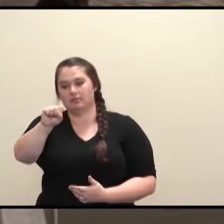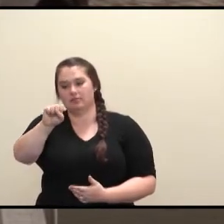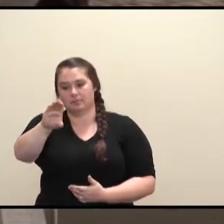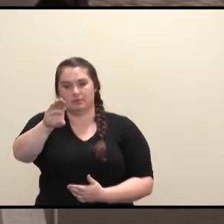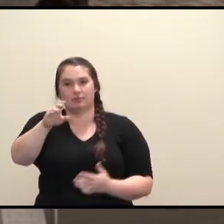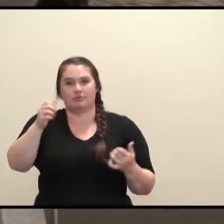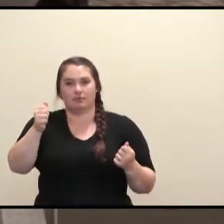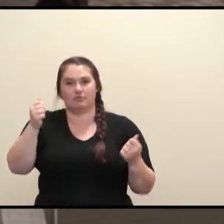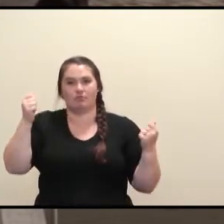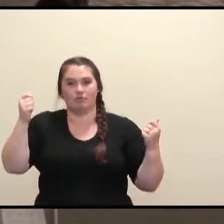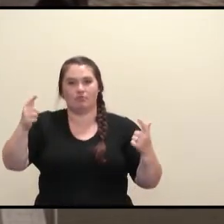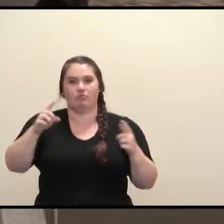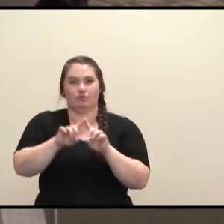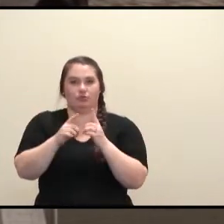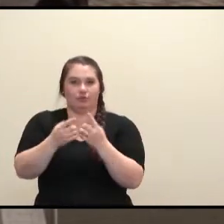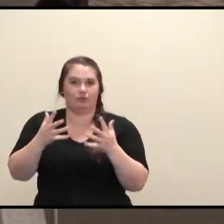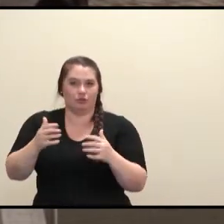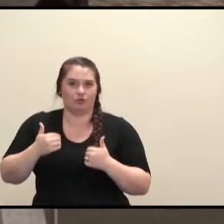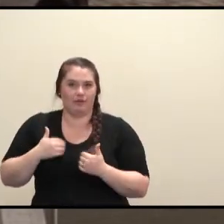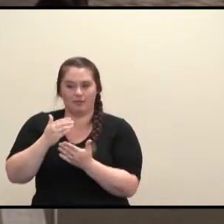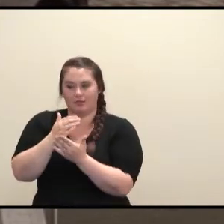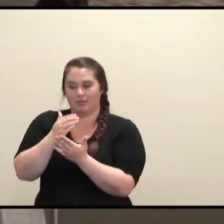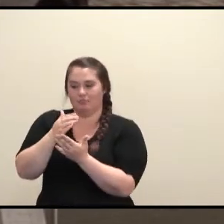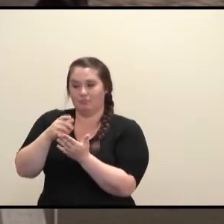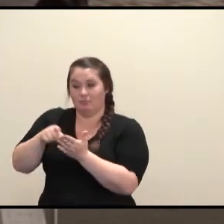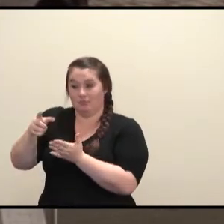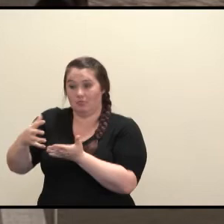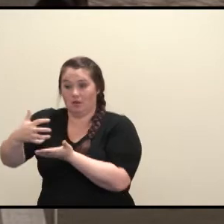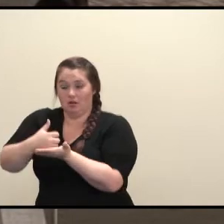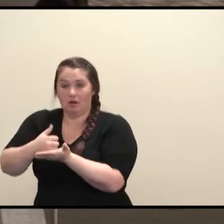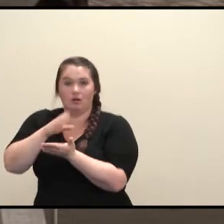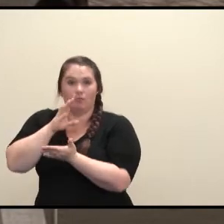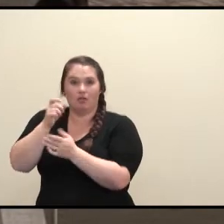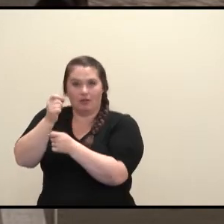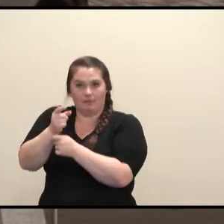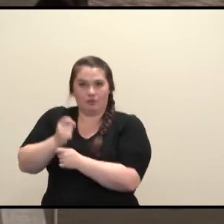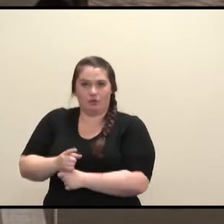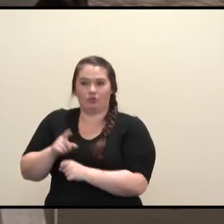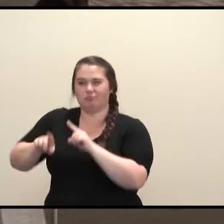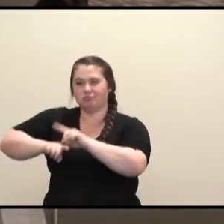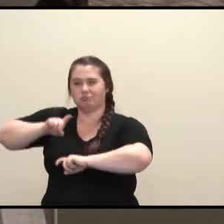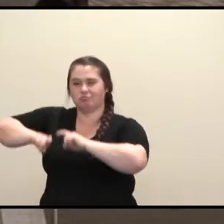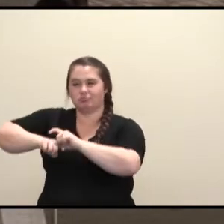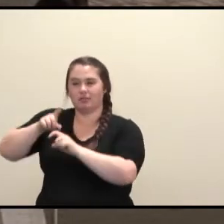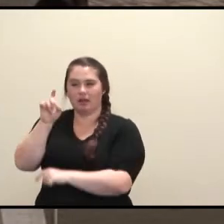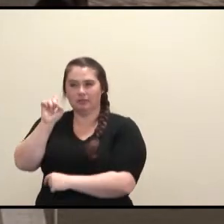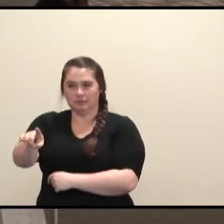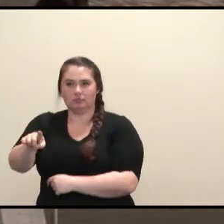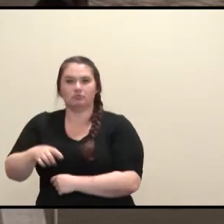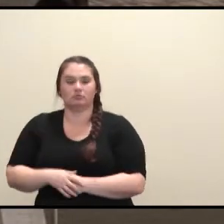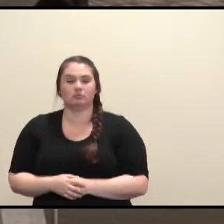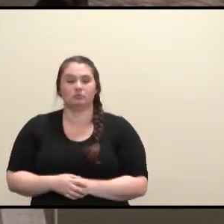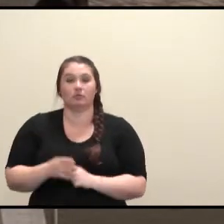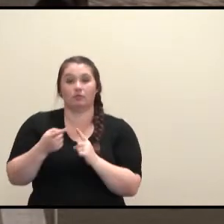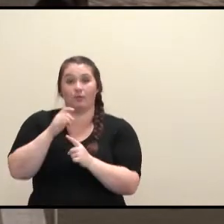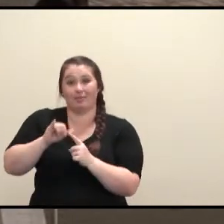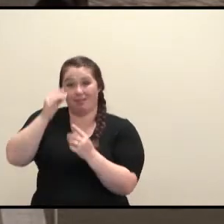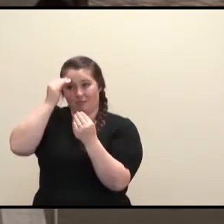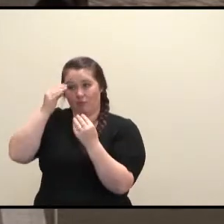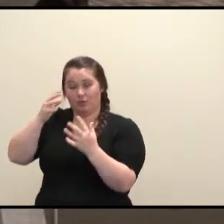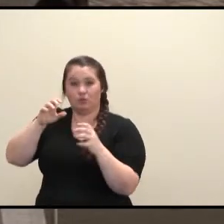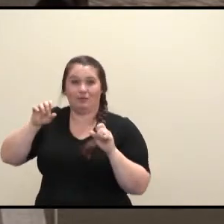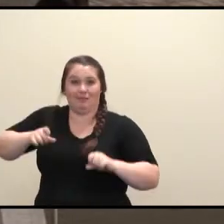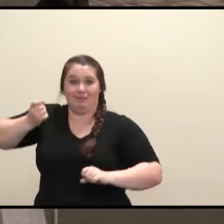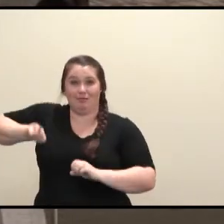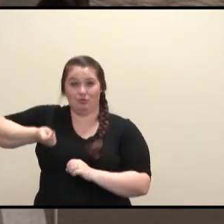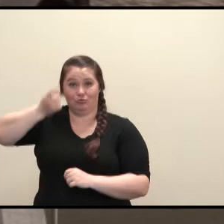district, right? And we do a salary survey every year, and the majority of our districts participate. From that data, we're able to